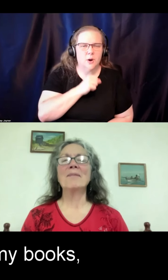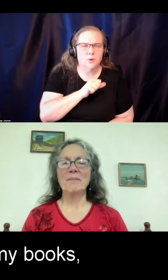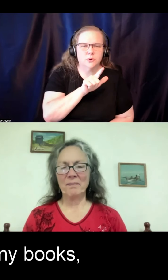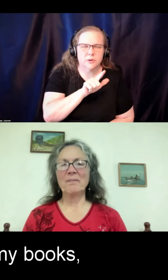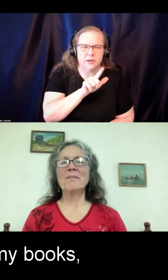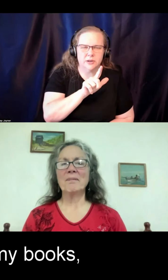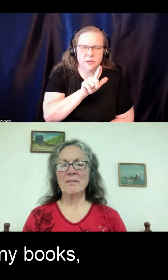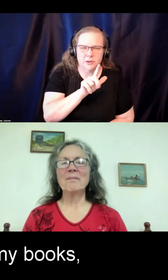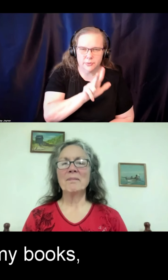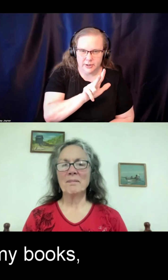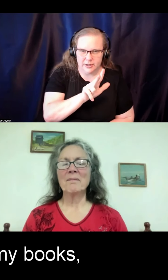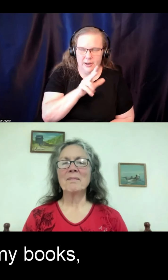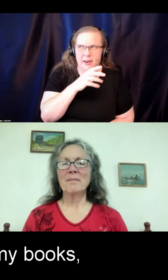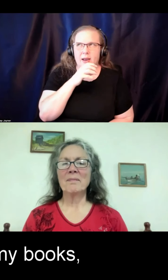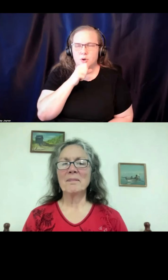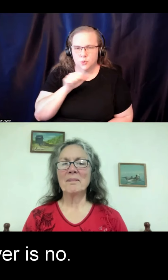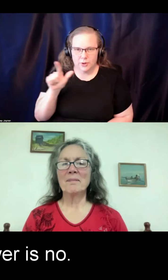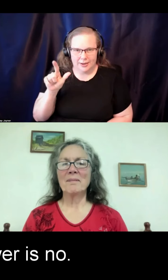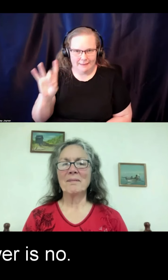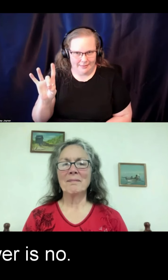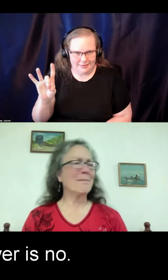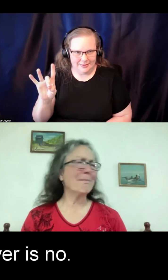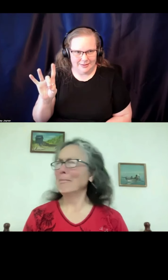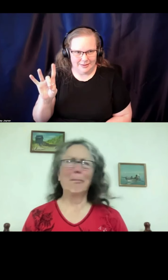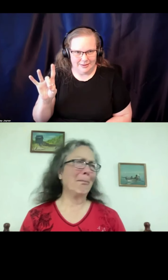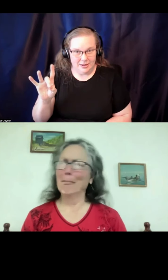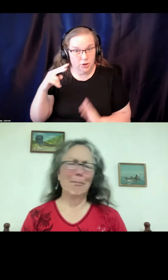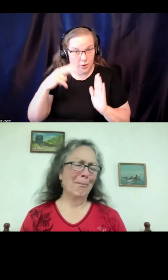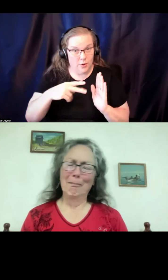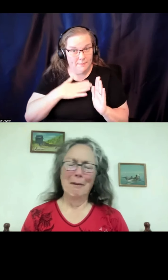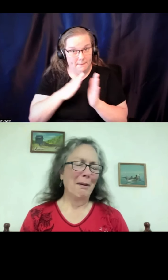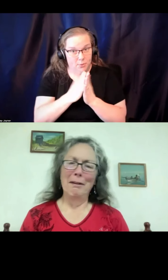and 28, read my books, and the answer is no.